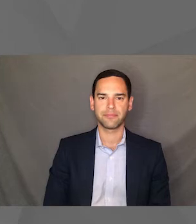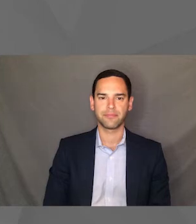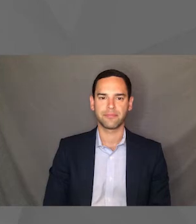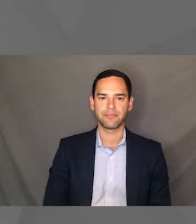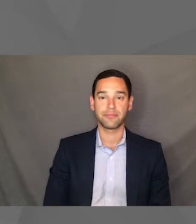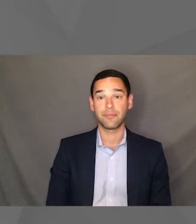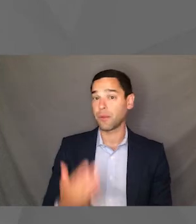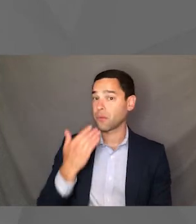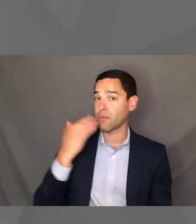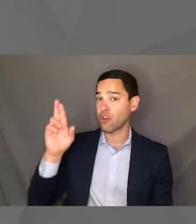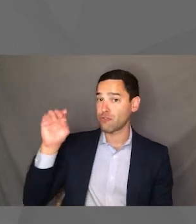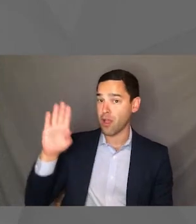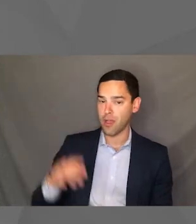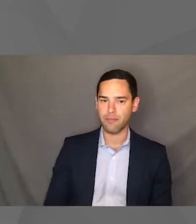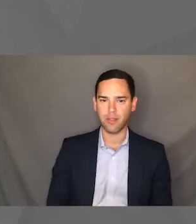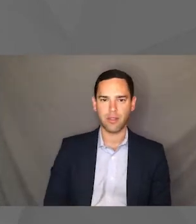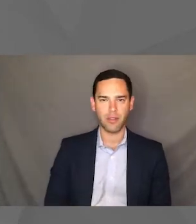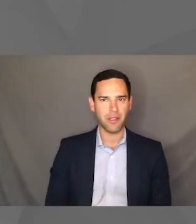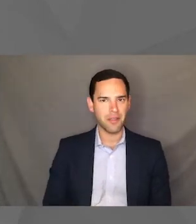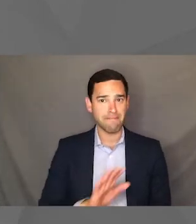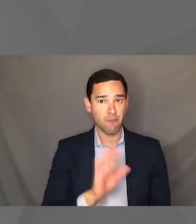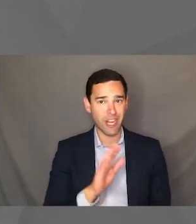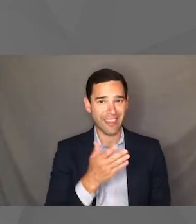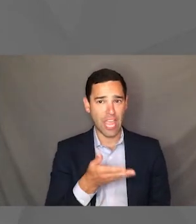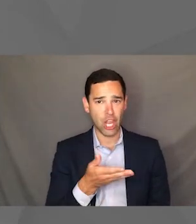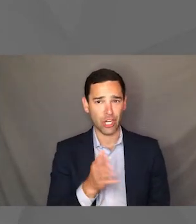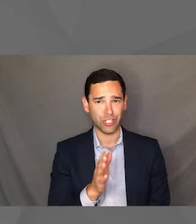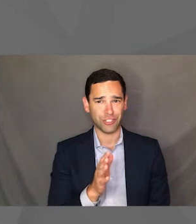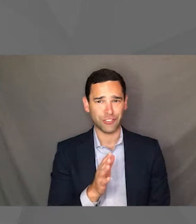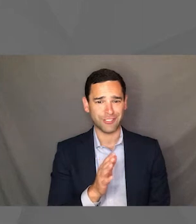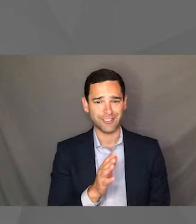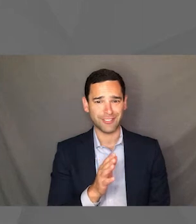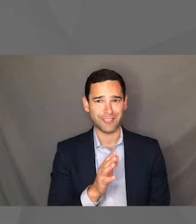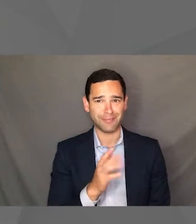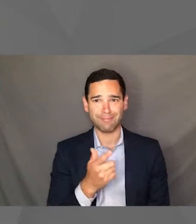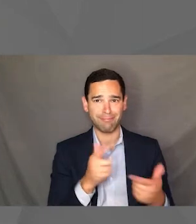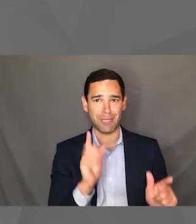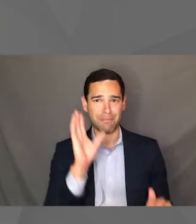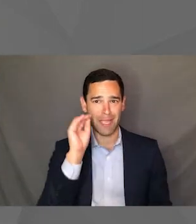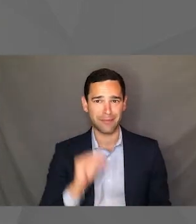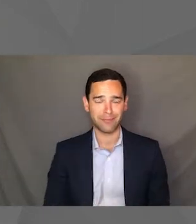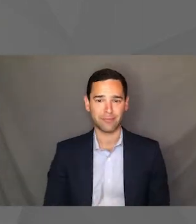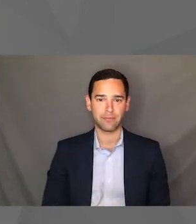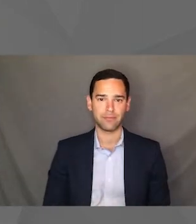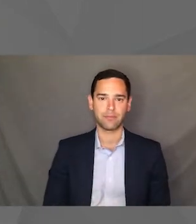Good morning, Bob. Morning there, big man.